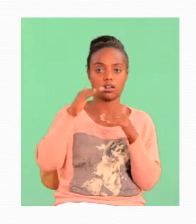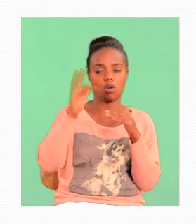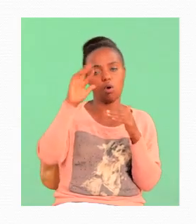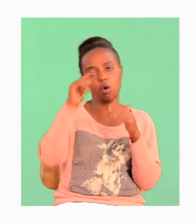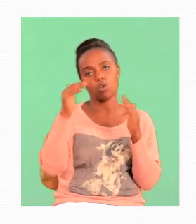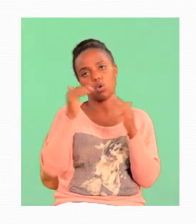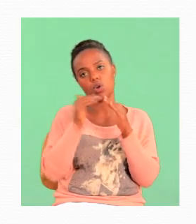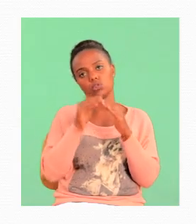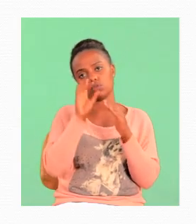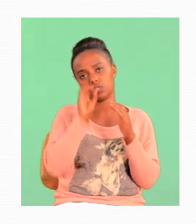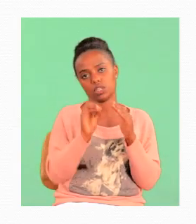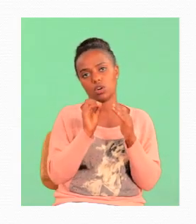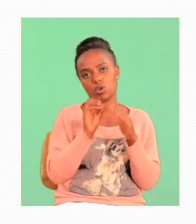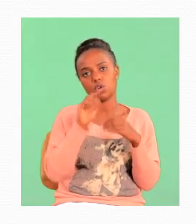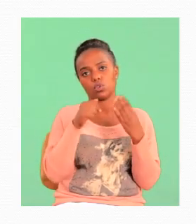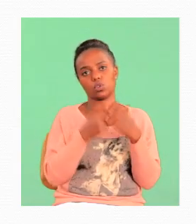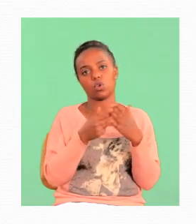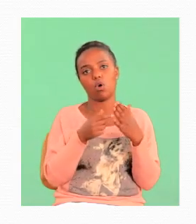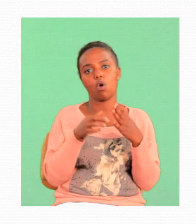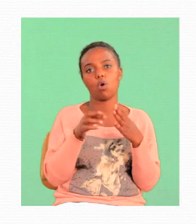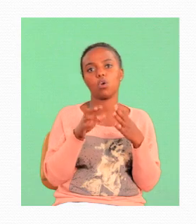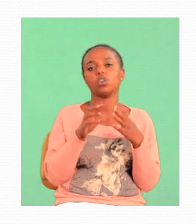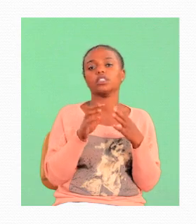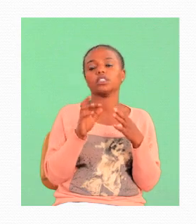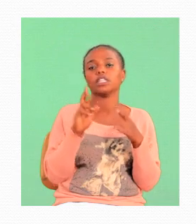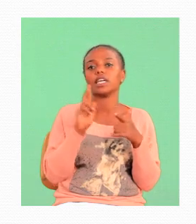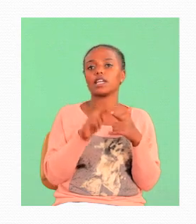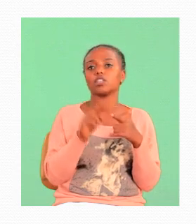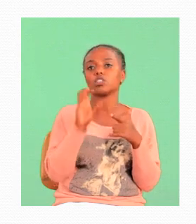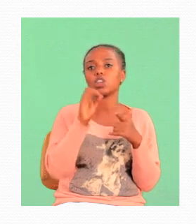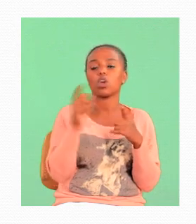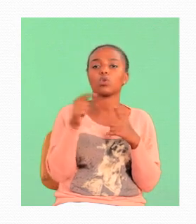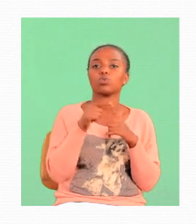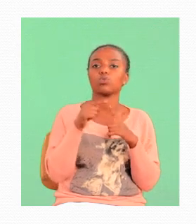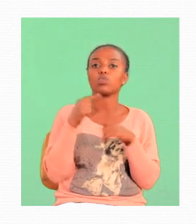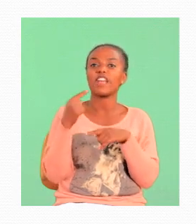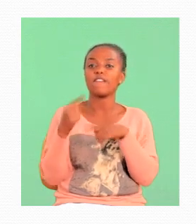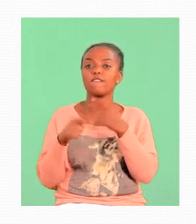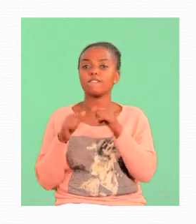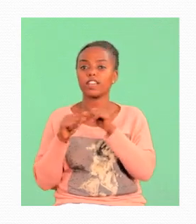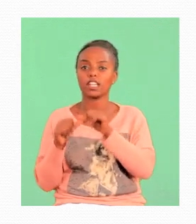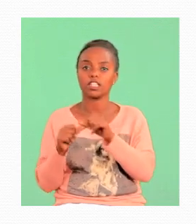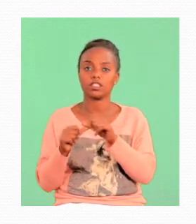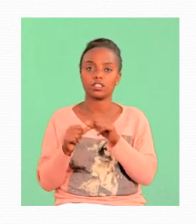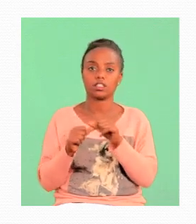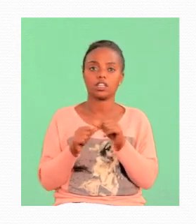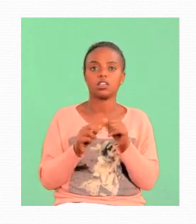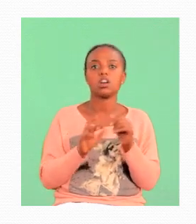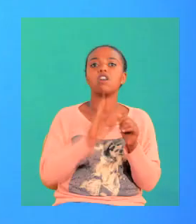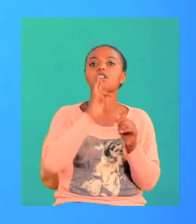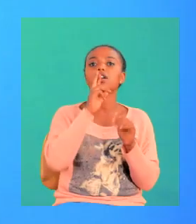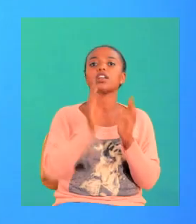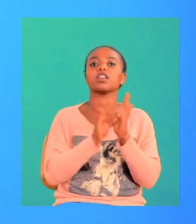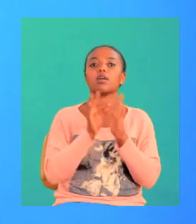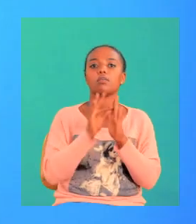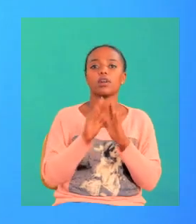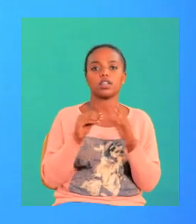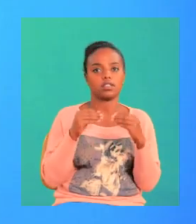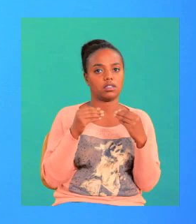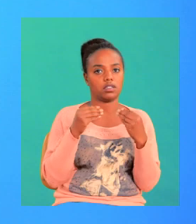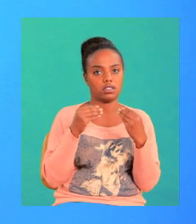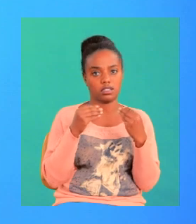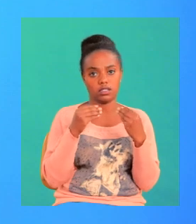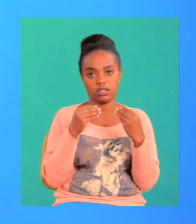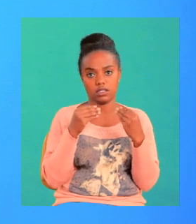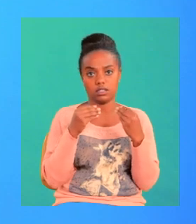or equal to 0. So its range is from 0 to infinity. This not gives you real number. So because